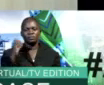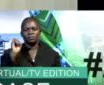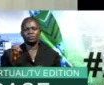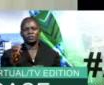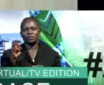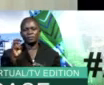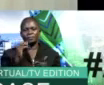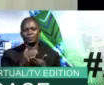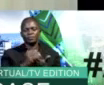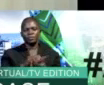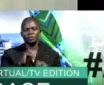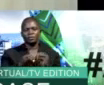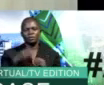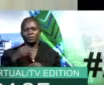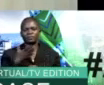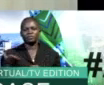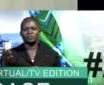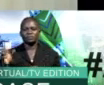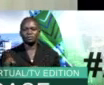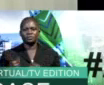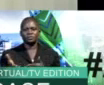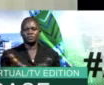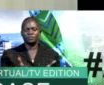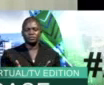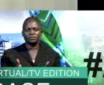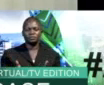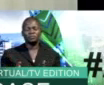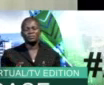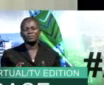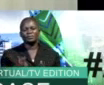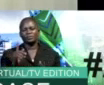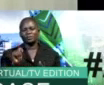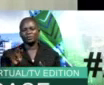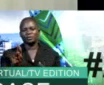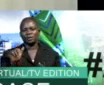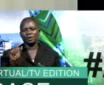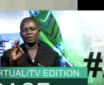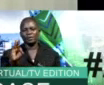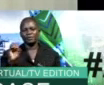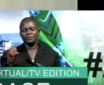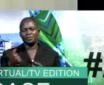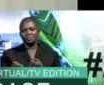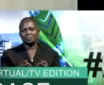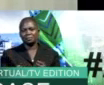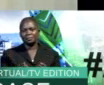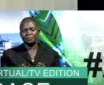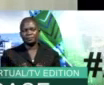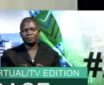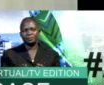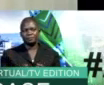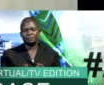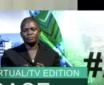the moderator mentioned a number of things, service-based tariff, energy